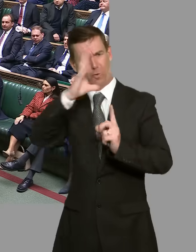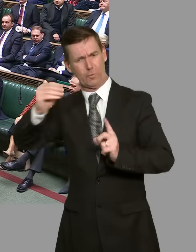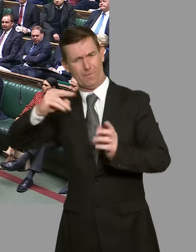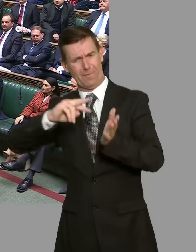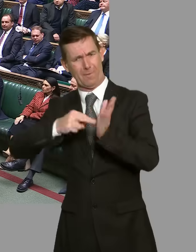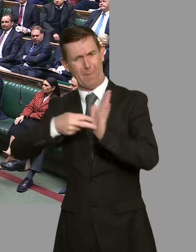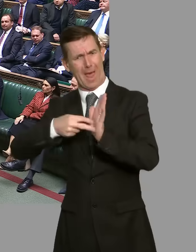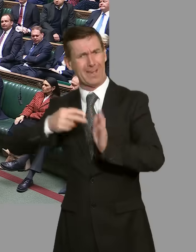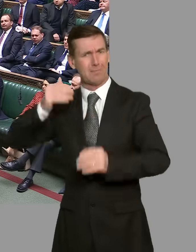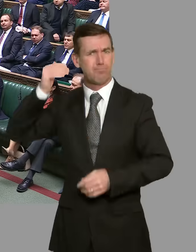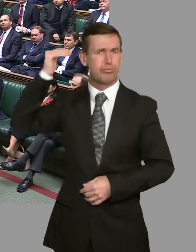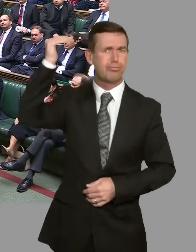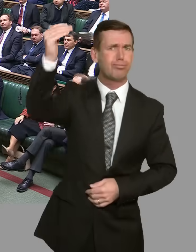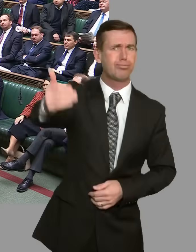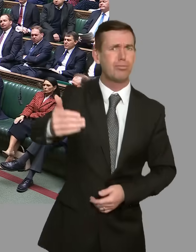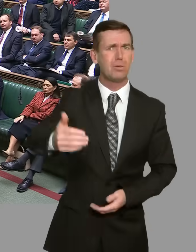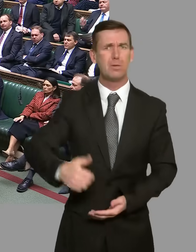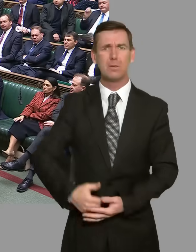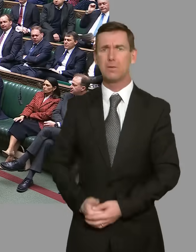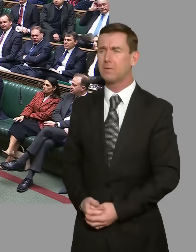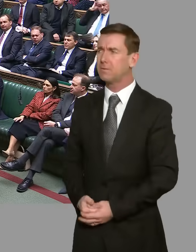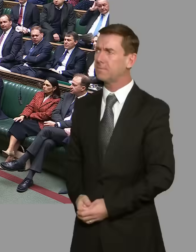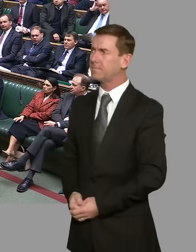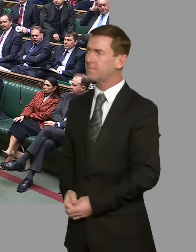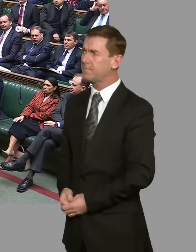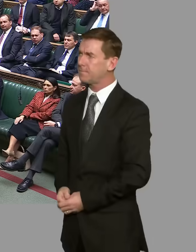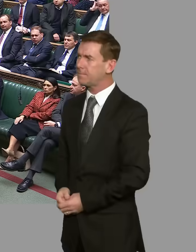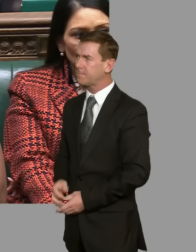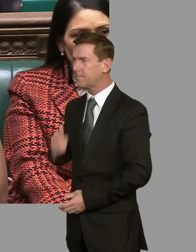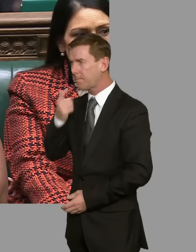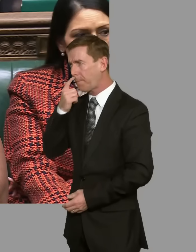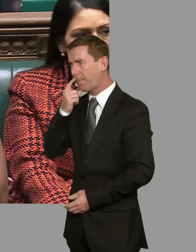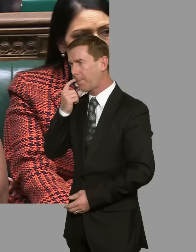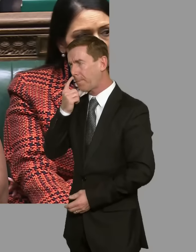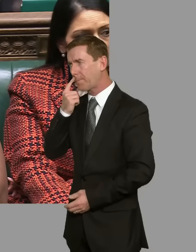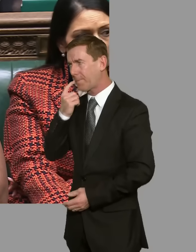Mr. Speaker, I heard what... Oh, wait for it.